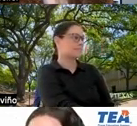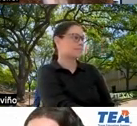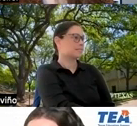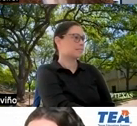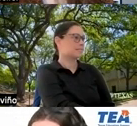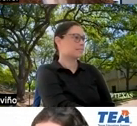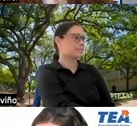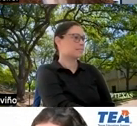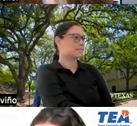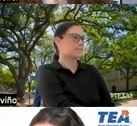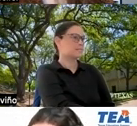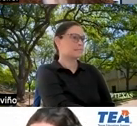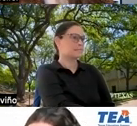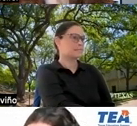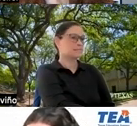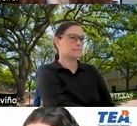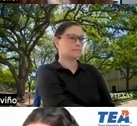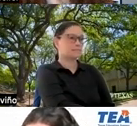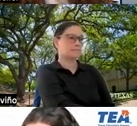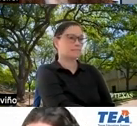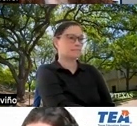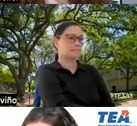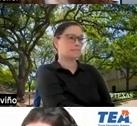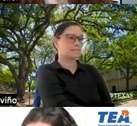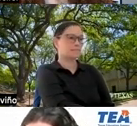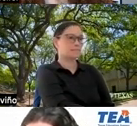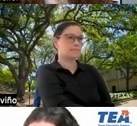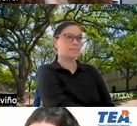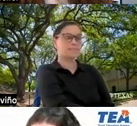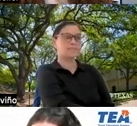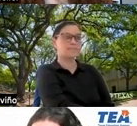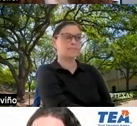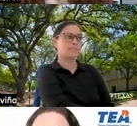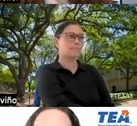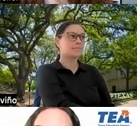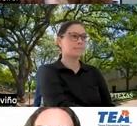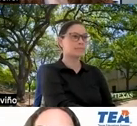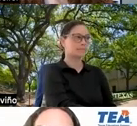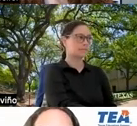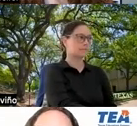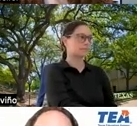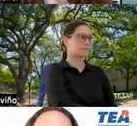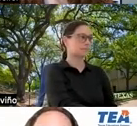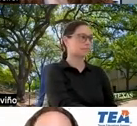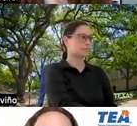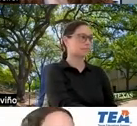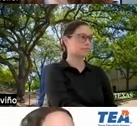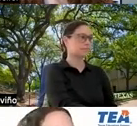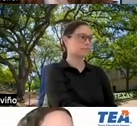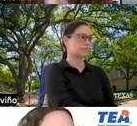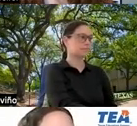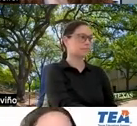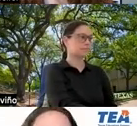the strategic plan development for the preschool development grant. To effectively engage with each other, there will be some smaller